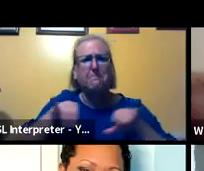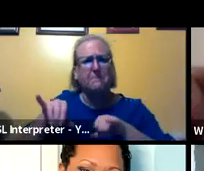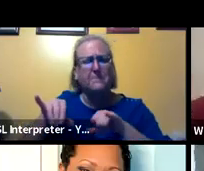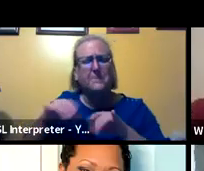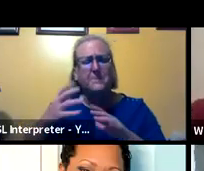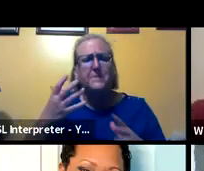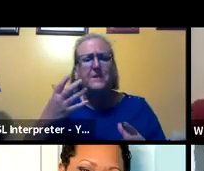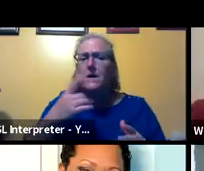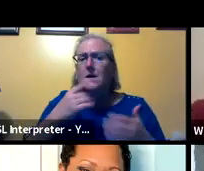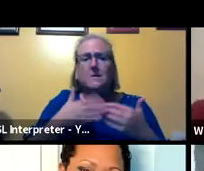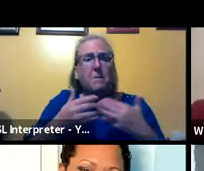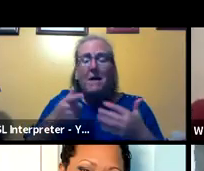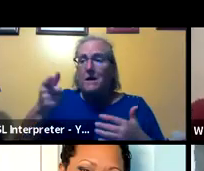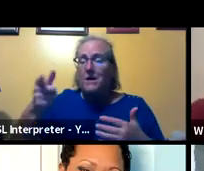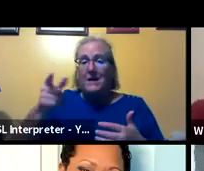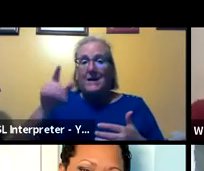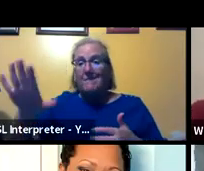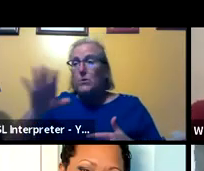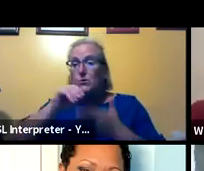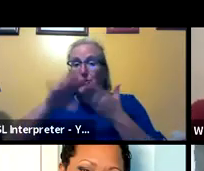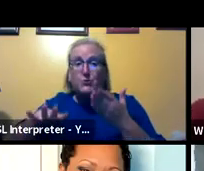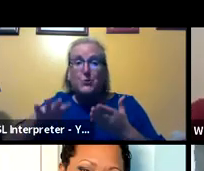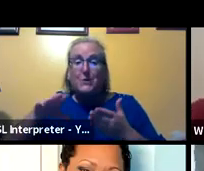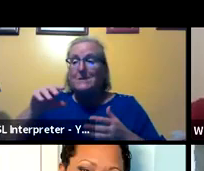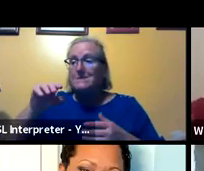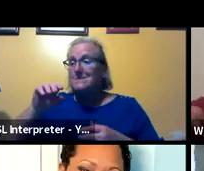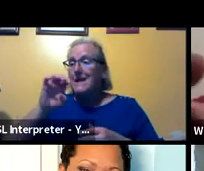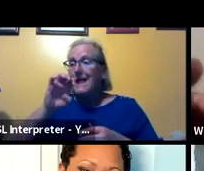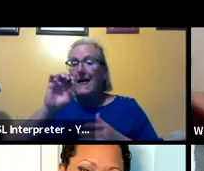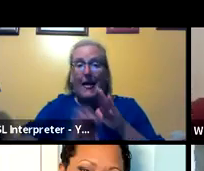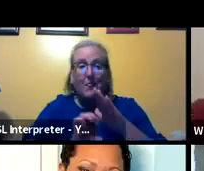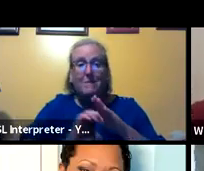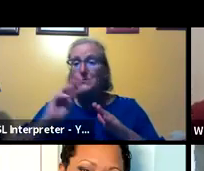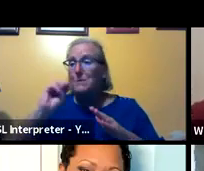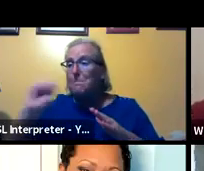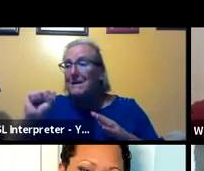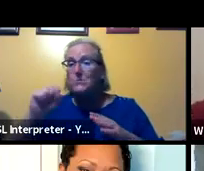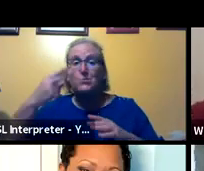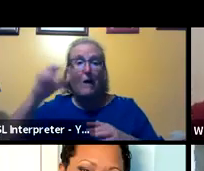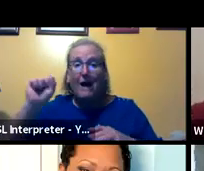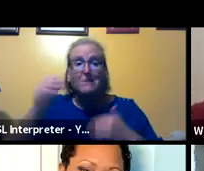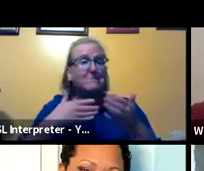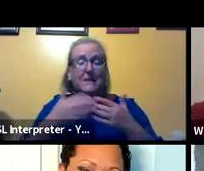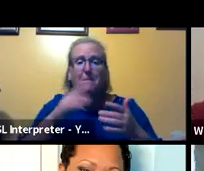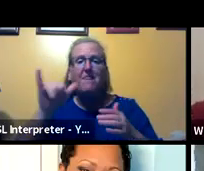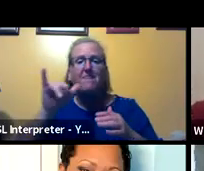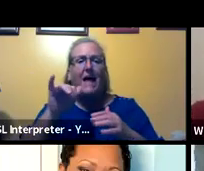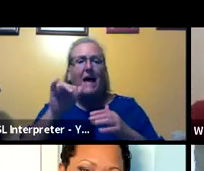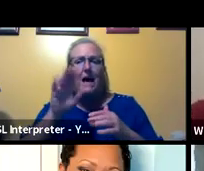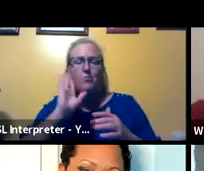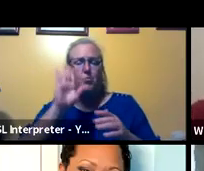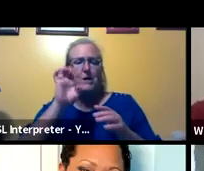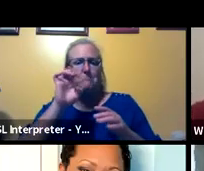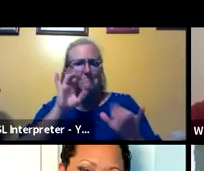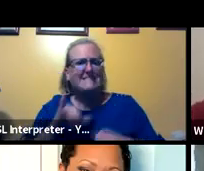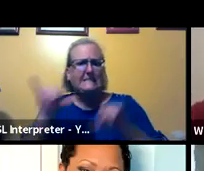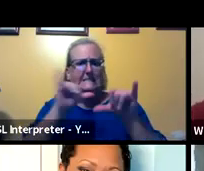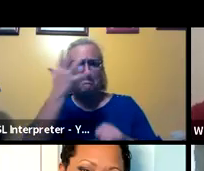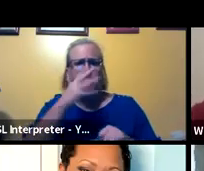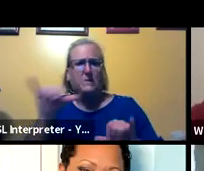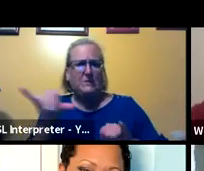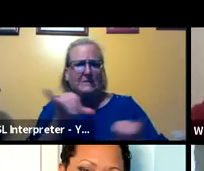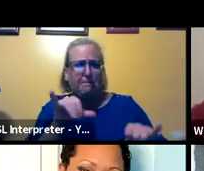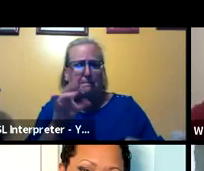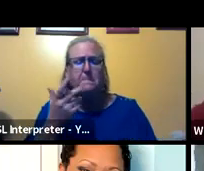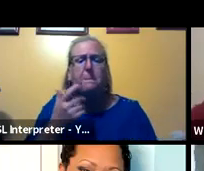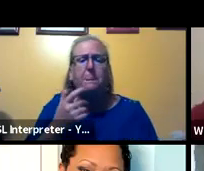that whether you have a child in a middle school, or high school, or elementary school, these structures will look the same. We've had the opportunity to really investigate